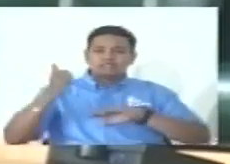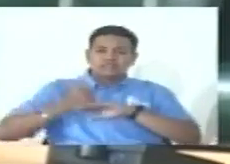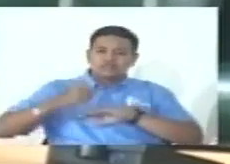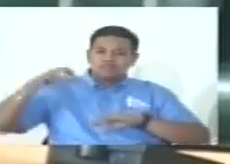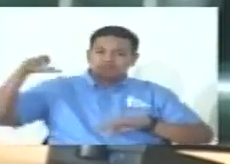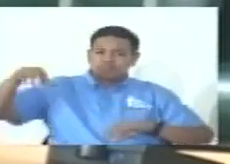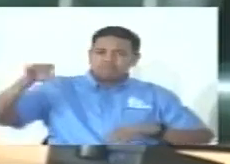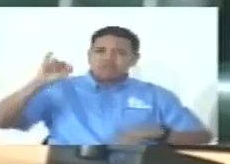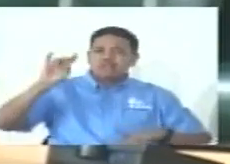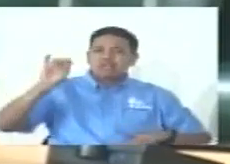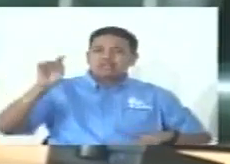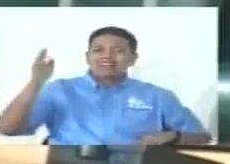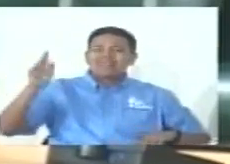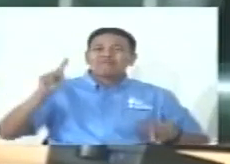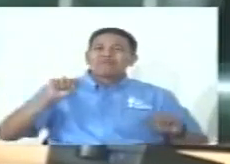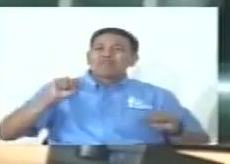And